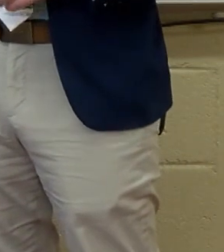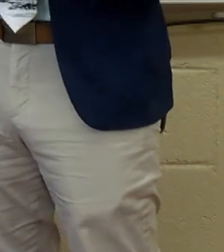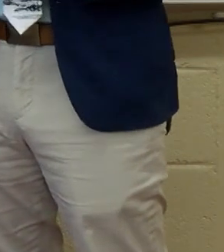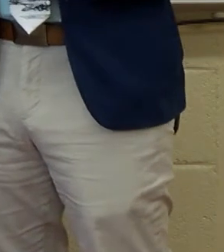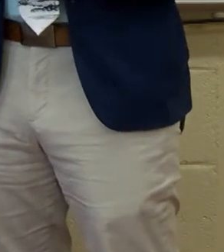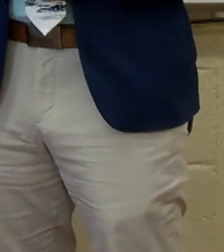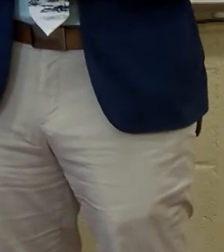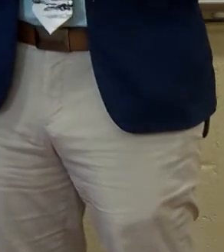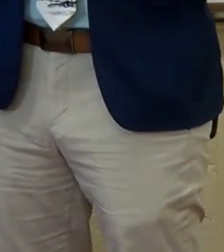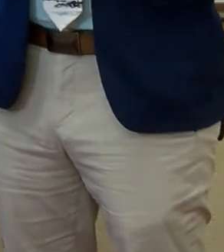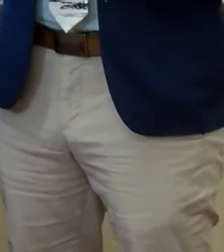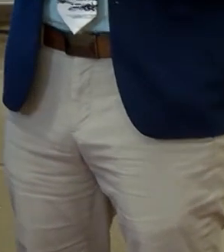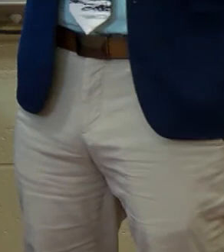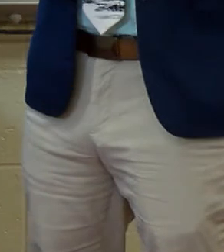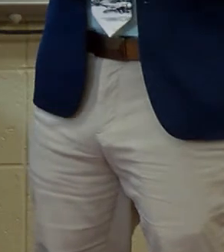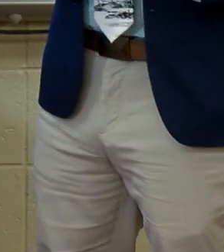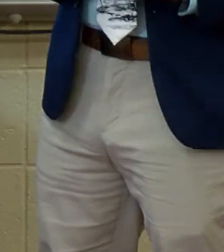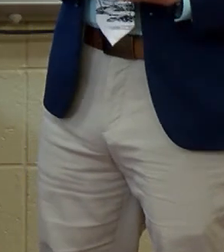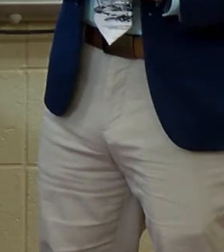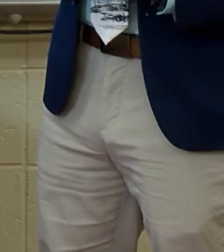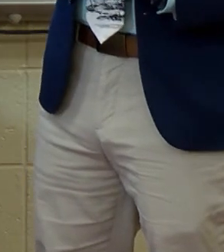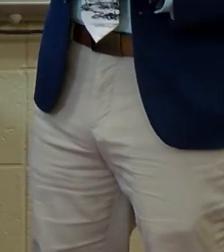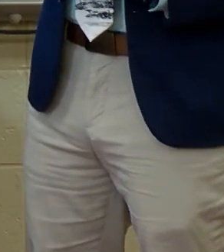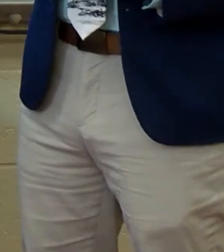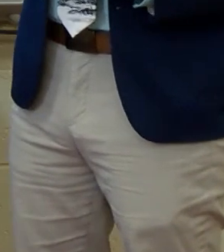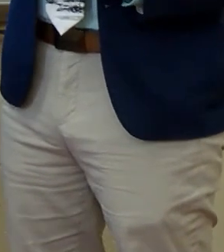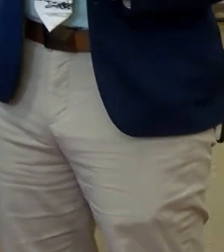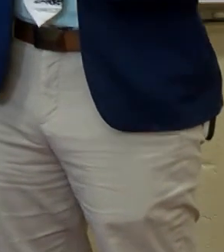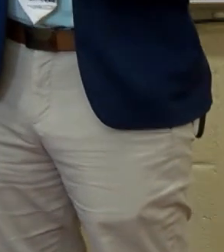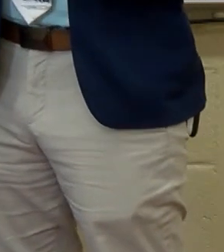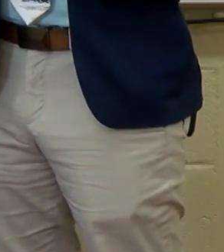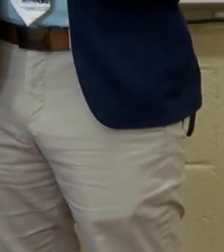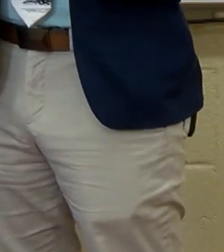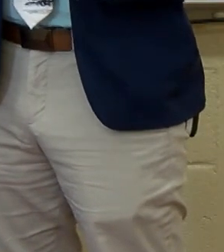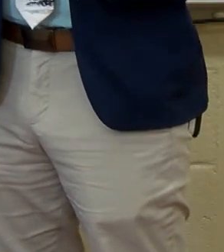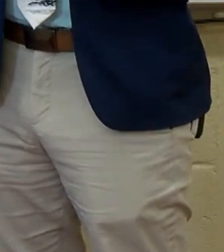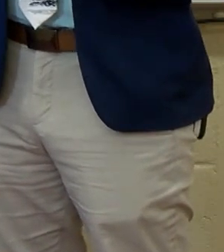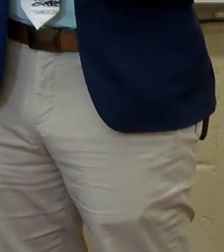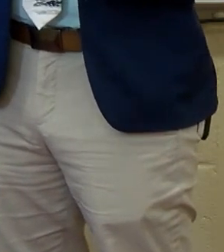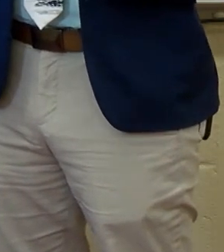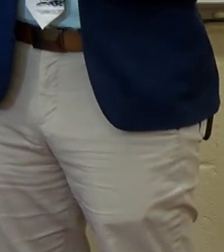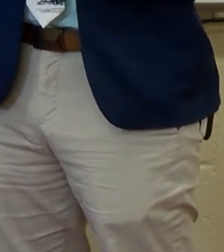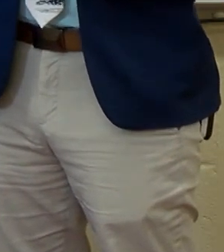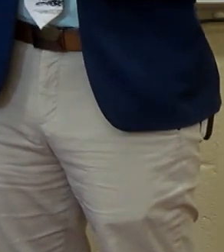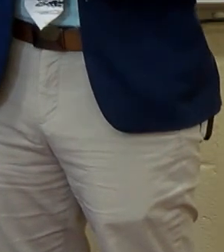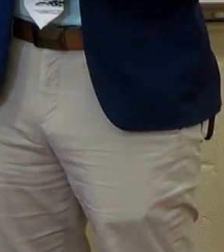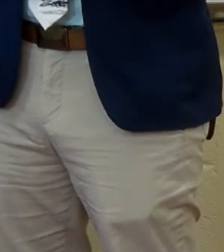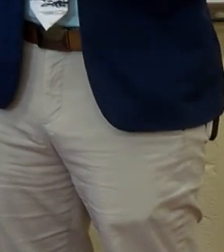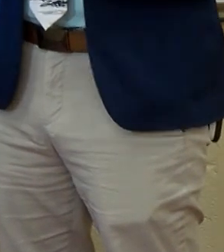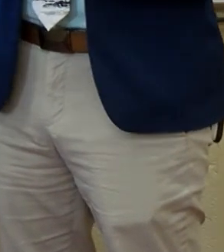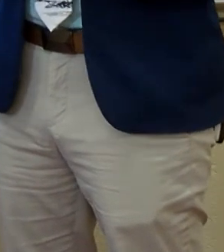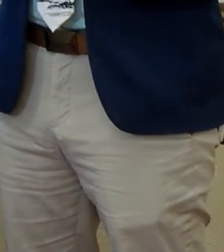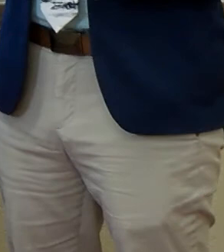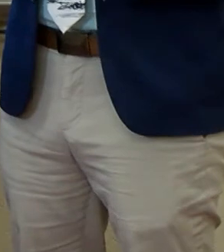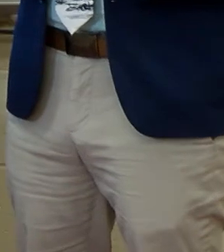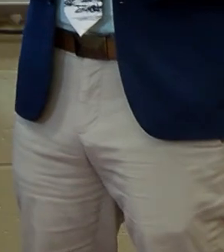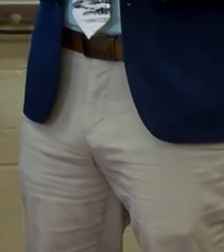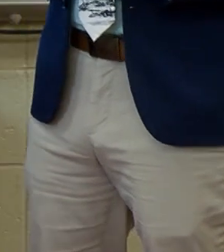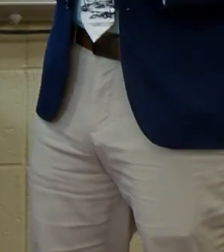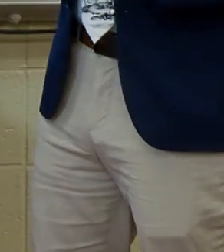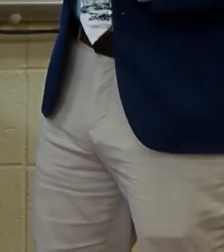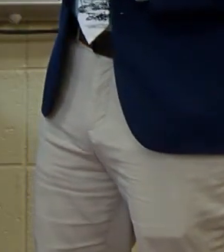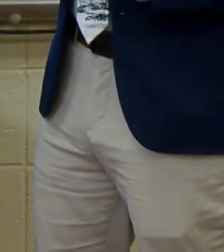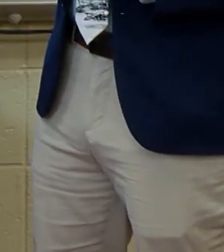graphs of quadratic functions and look really specifically at the standard form and the factored form